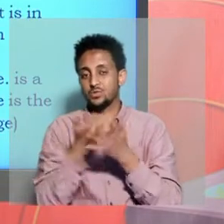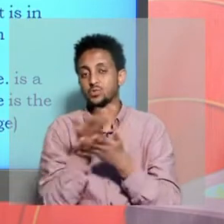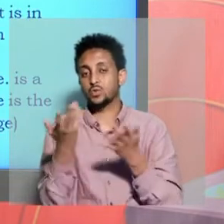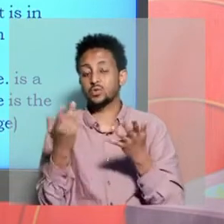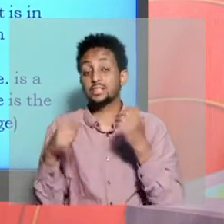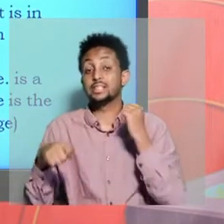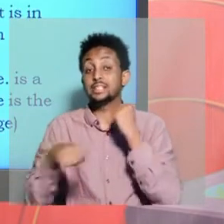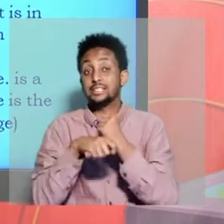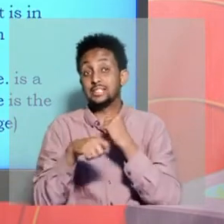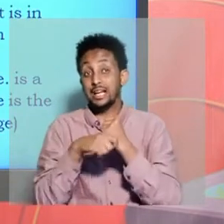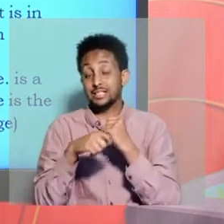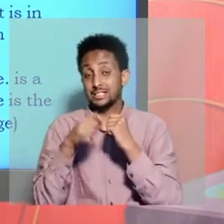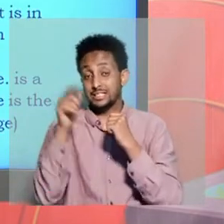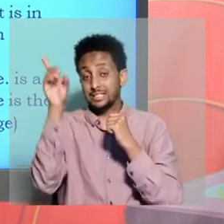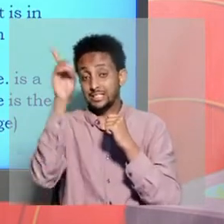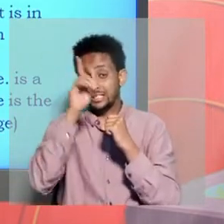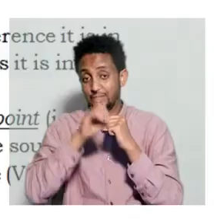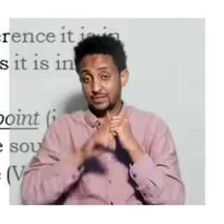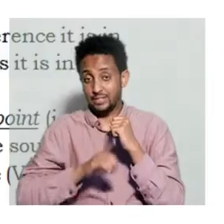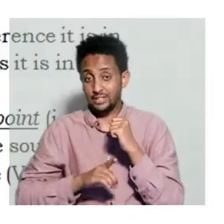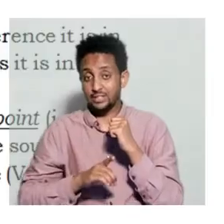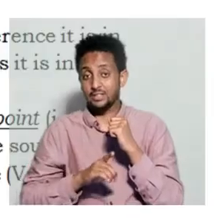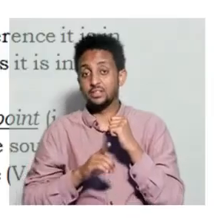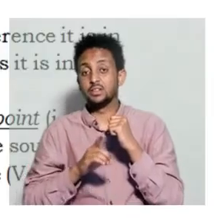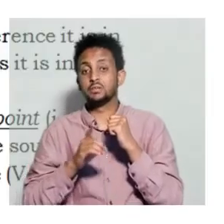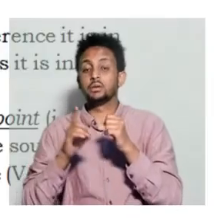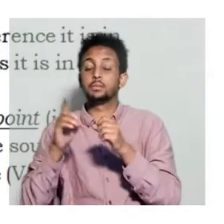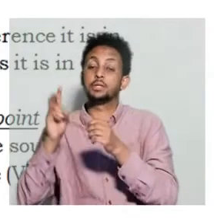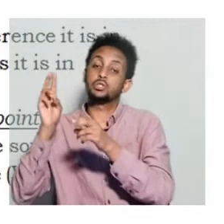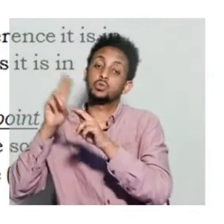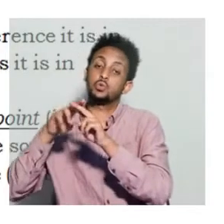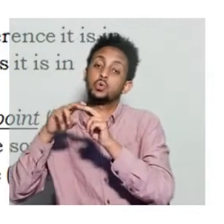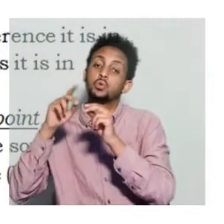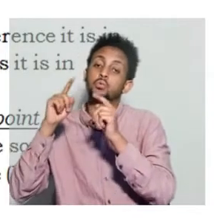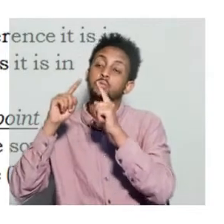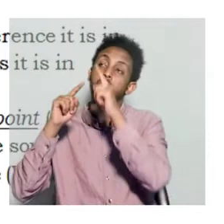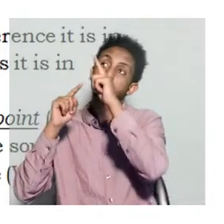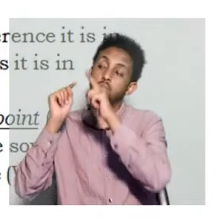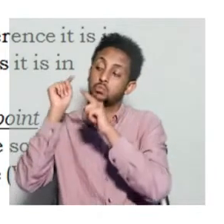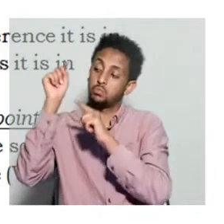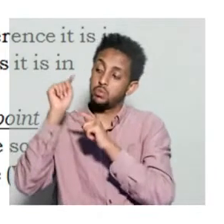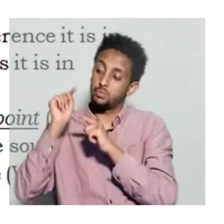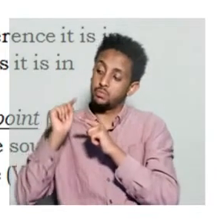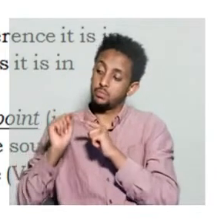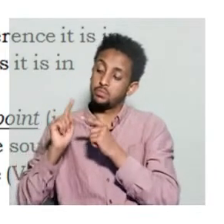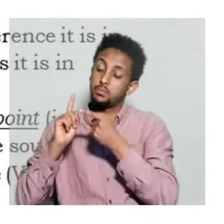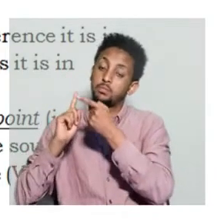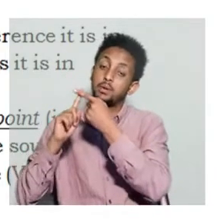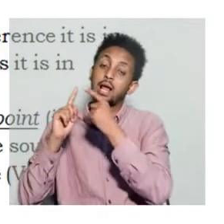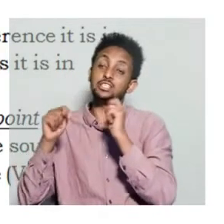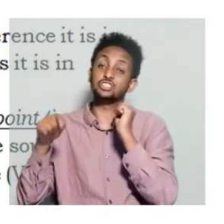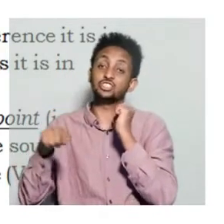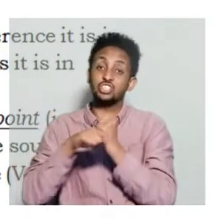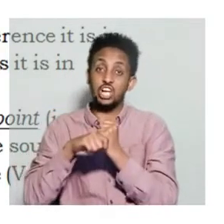that charged particles are drifting and stored on the opposite plates, the plus charge on the